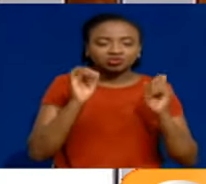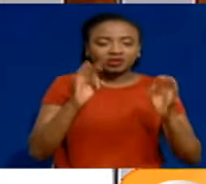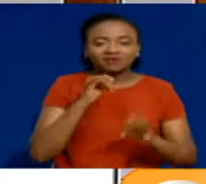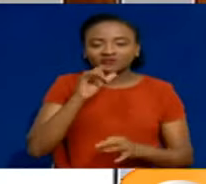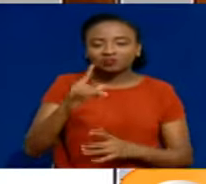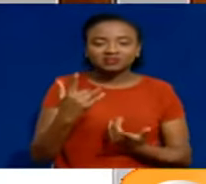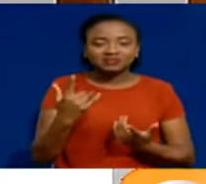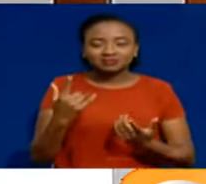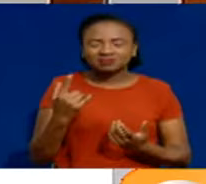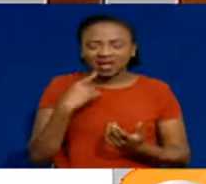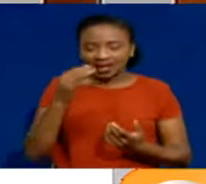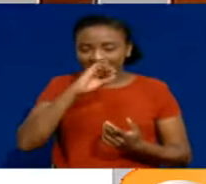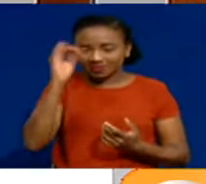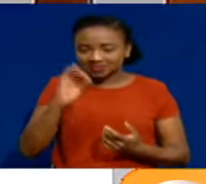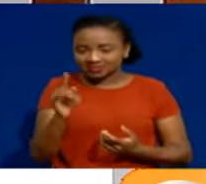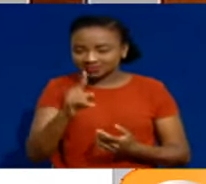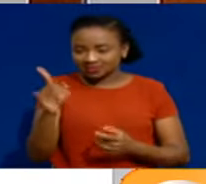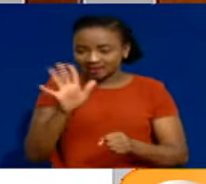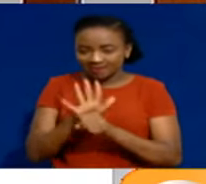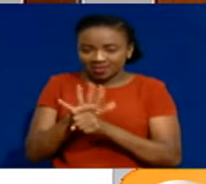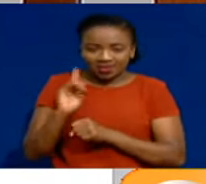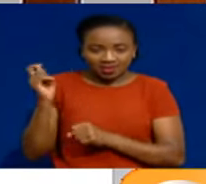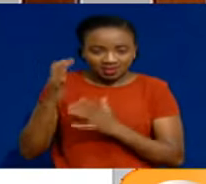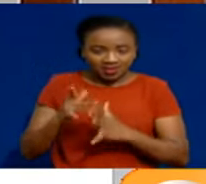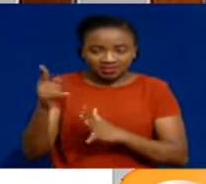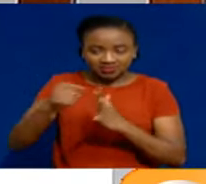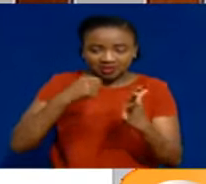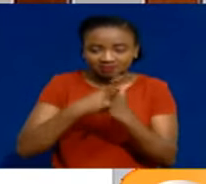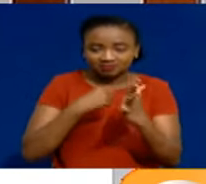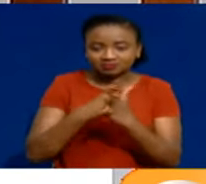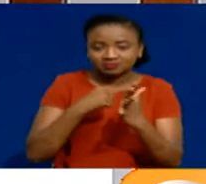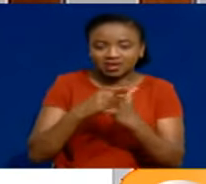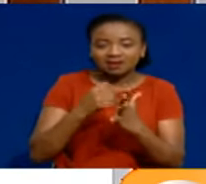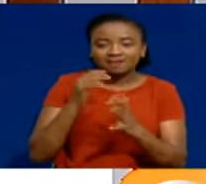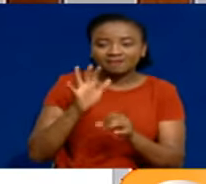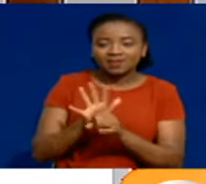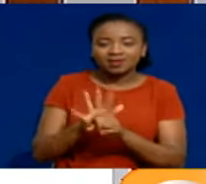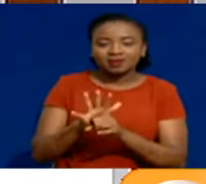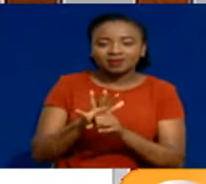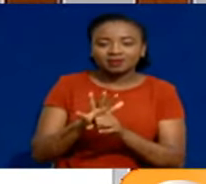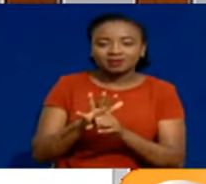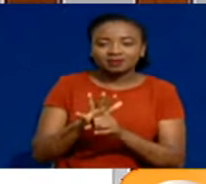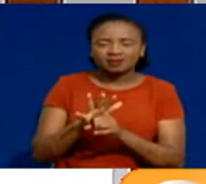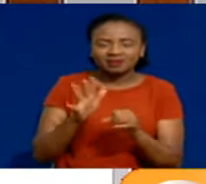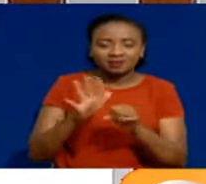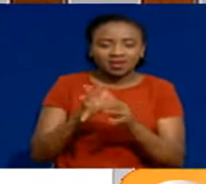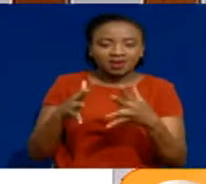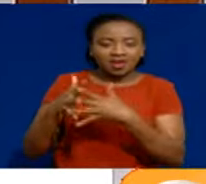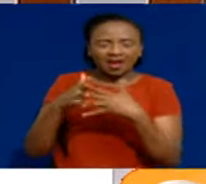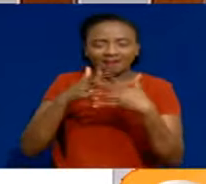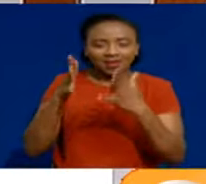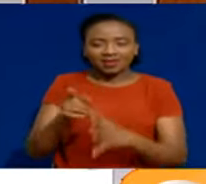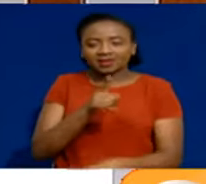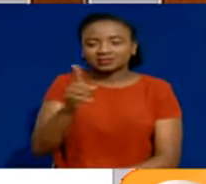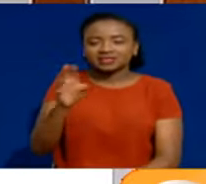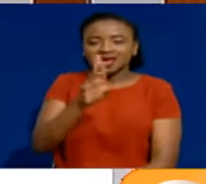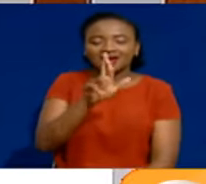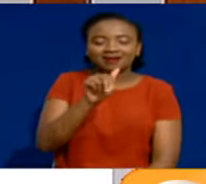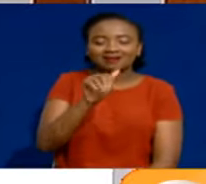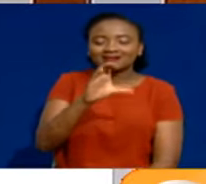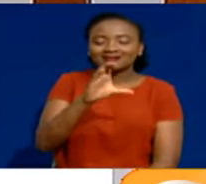of Americans are racists, the real Americans. They are racists. Even Obama to come in, if it were not